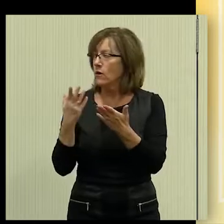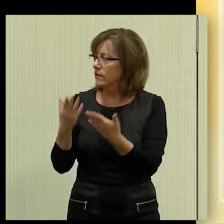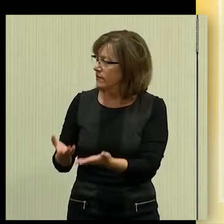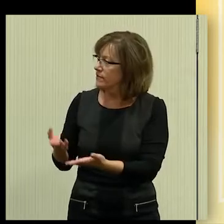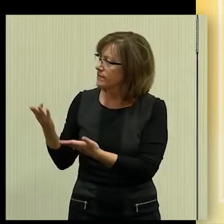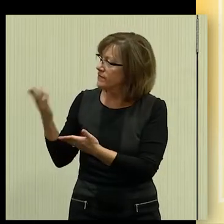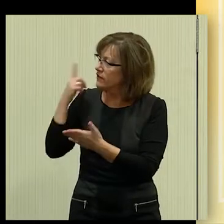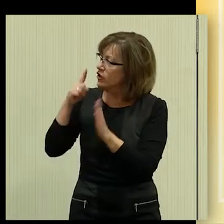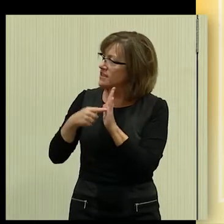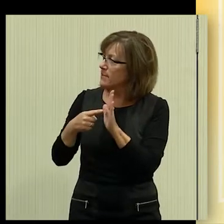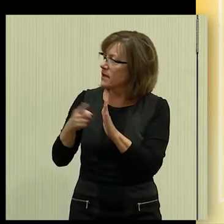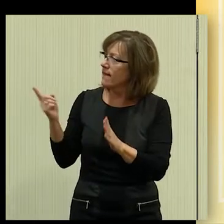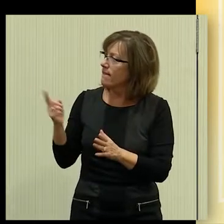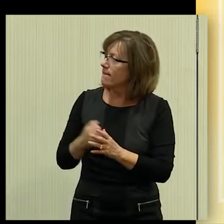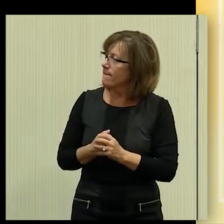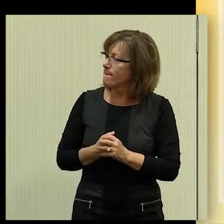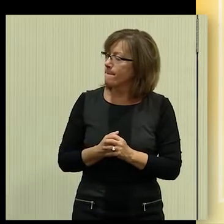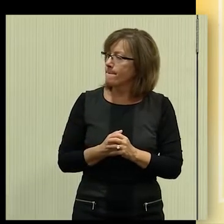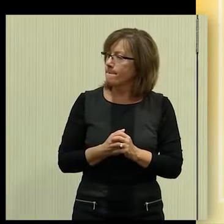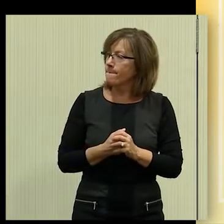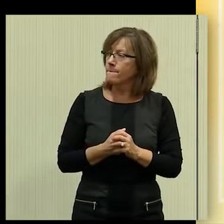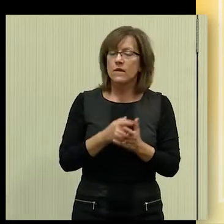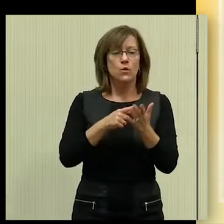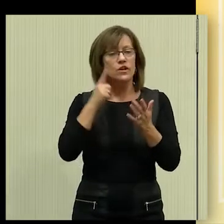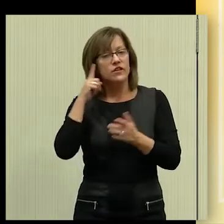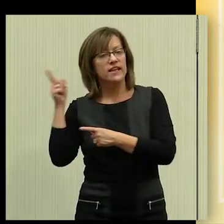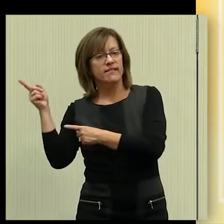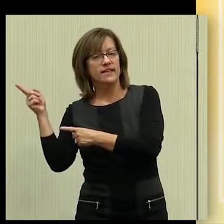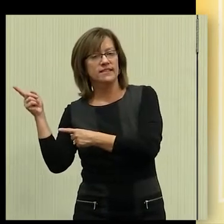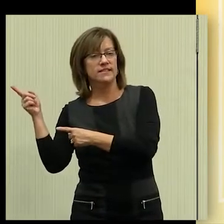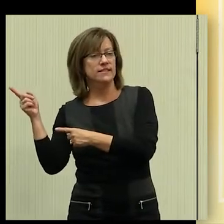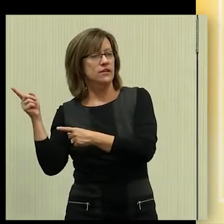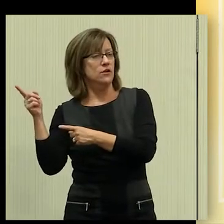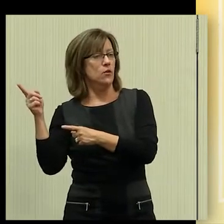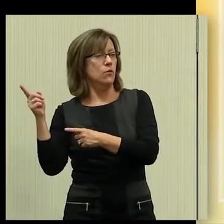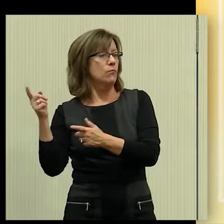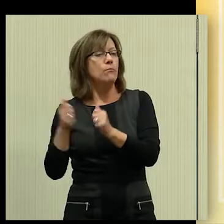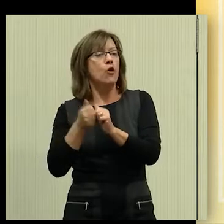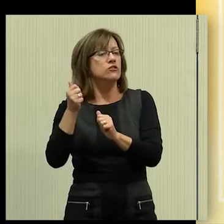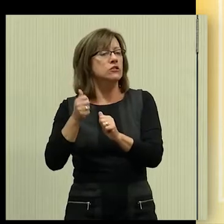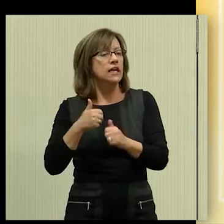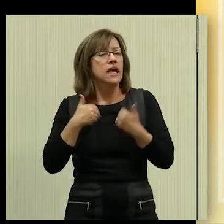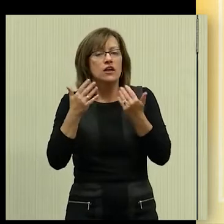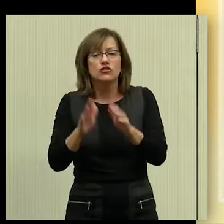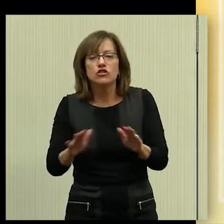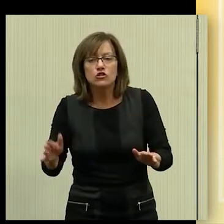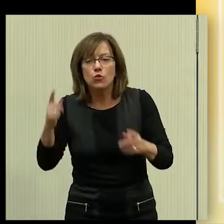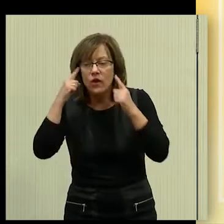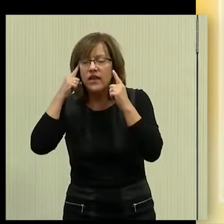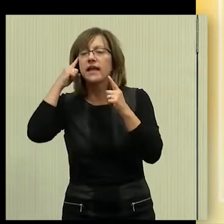environment. What do you think this environment tells any young child, most young children?